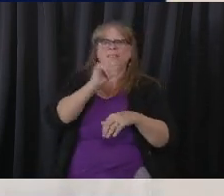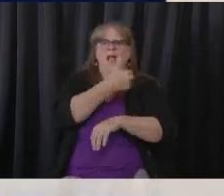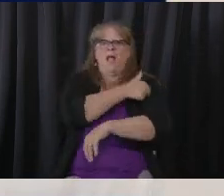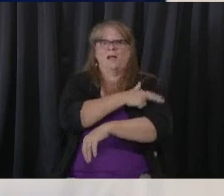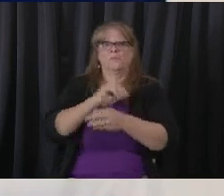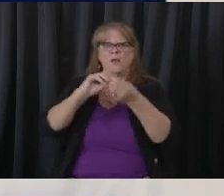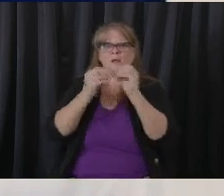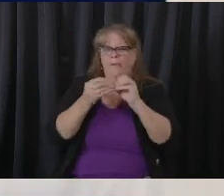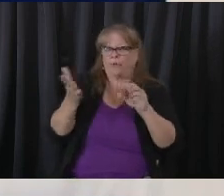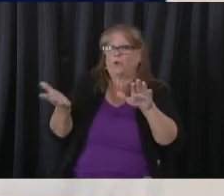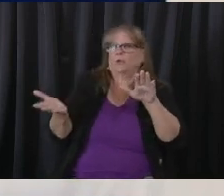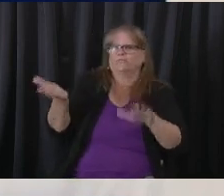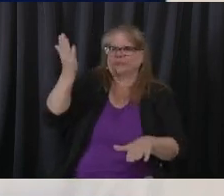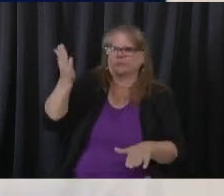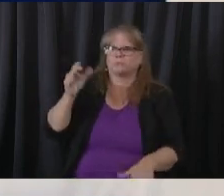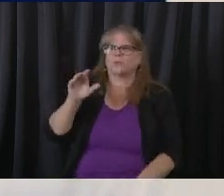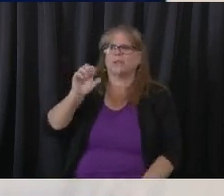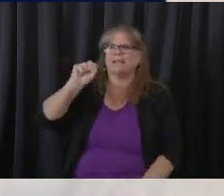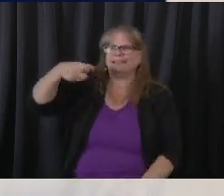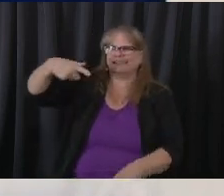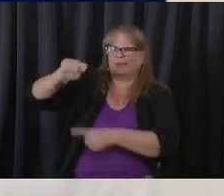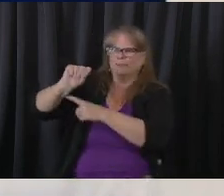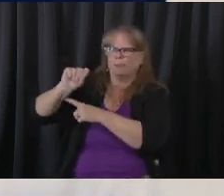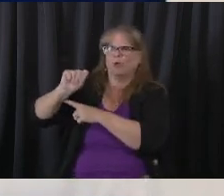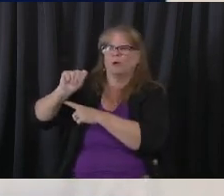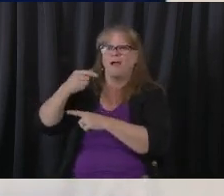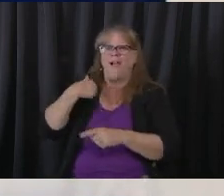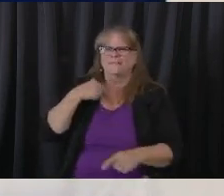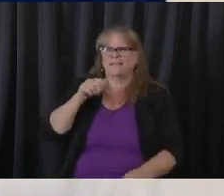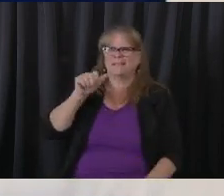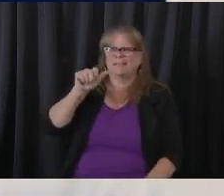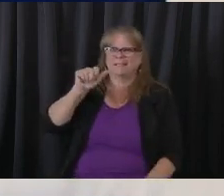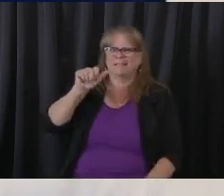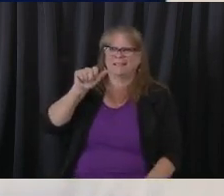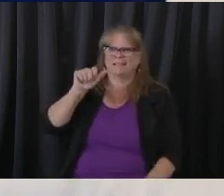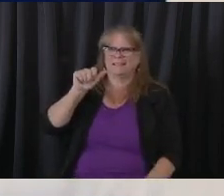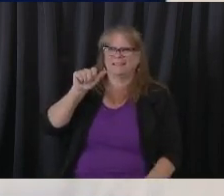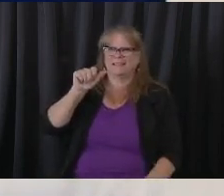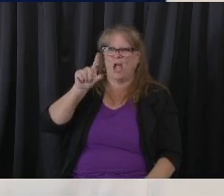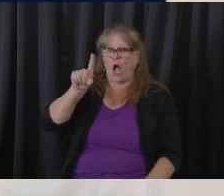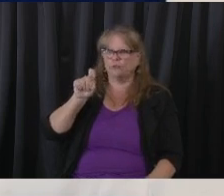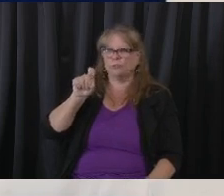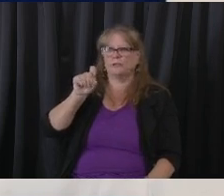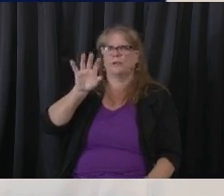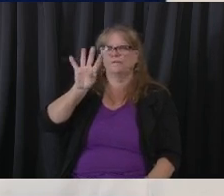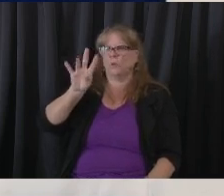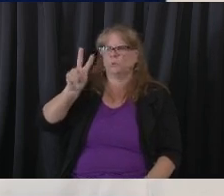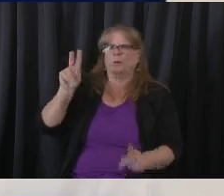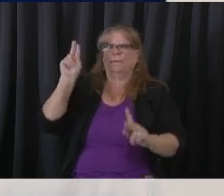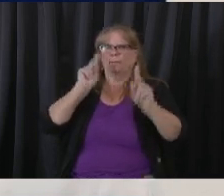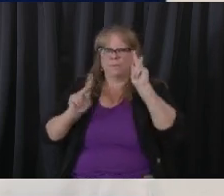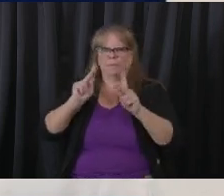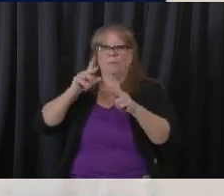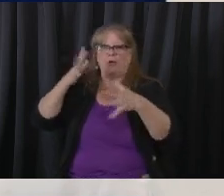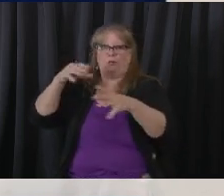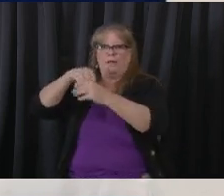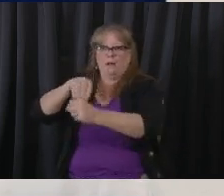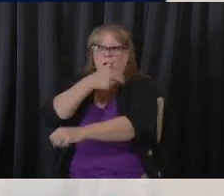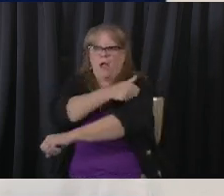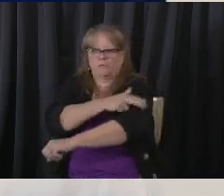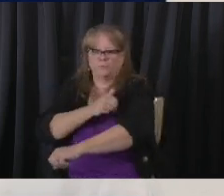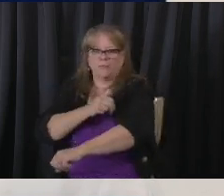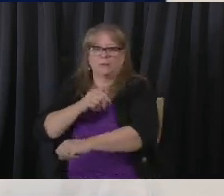So critical juncture. We cannot continue this trend. We're not currently at all jeopardizing our capacity, but we cannot